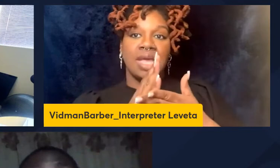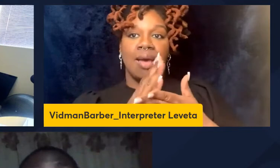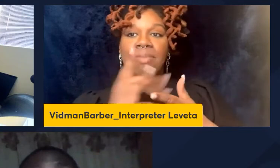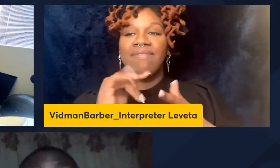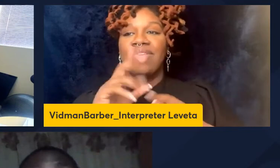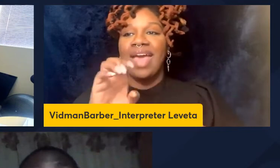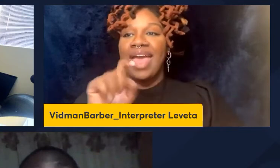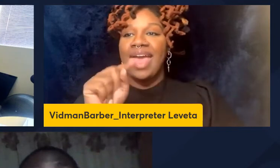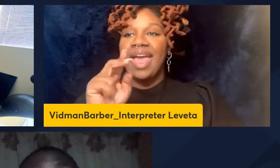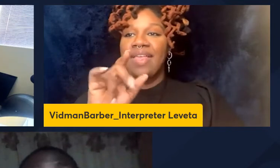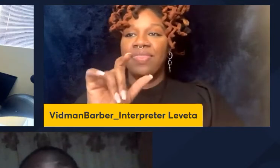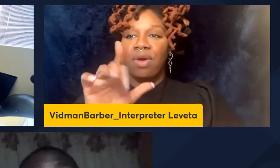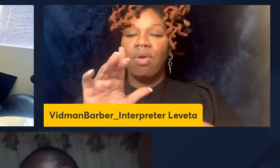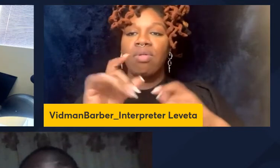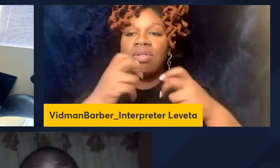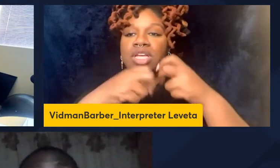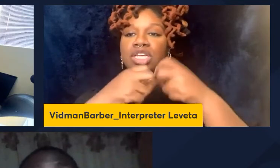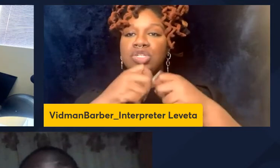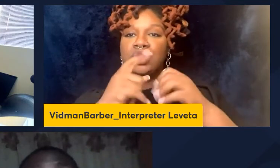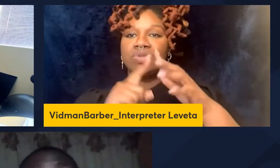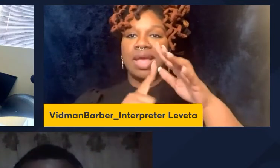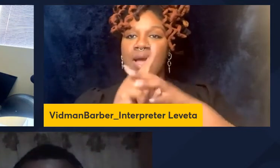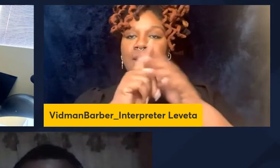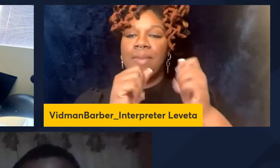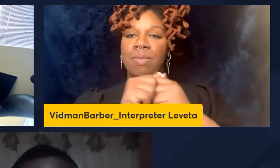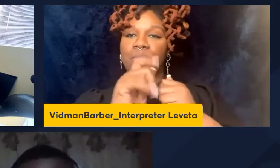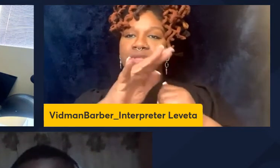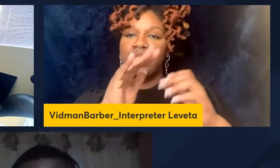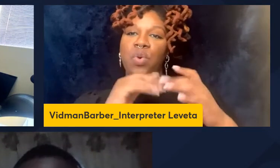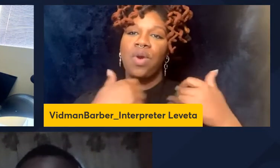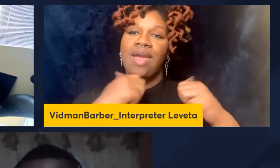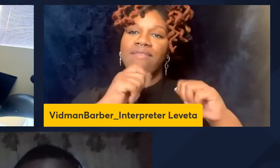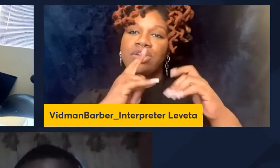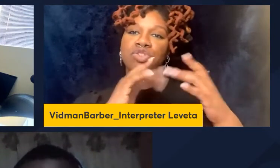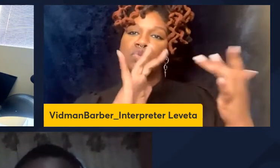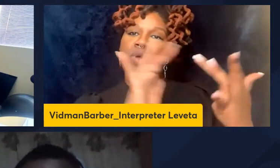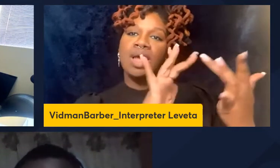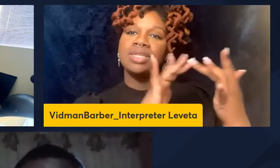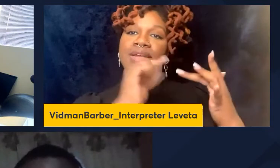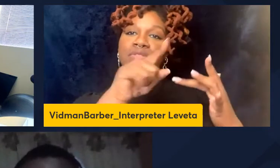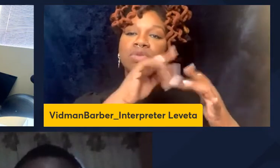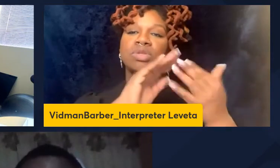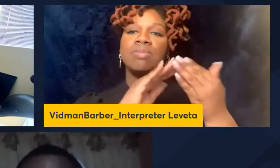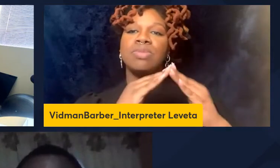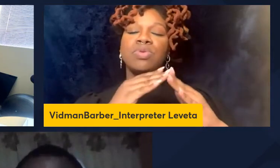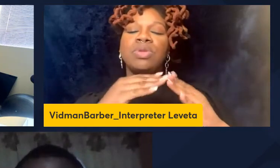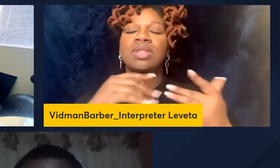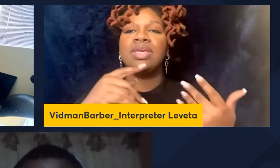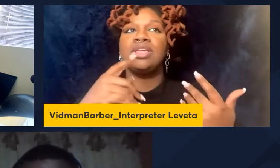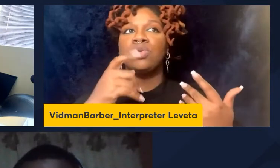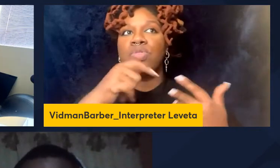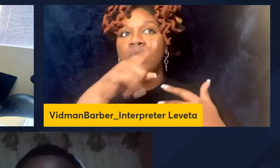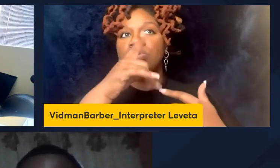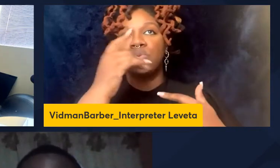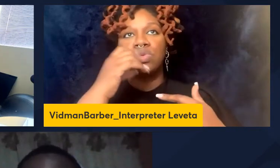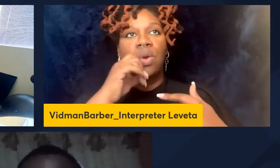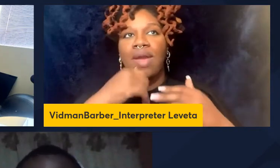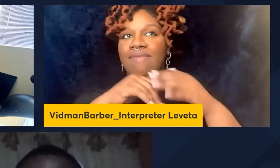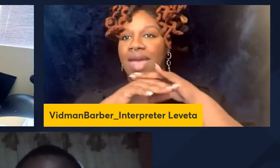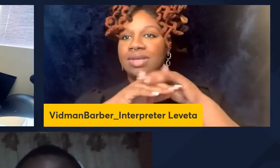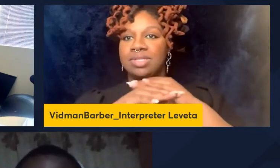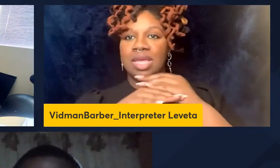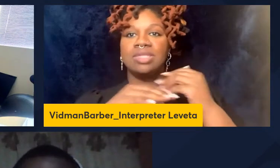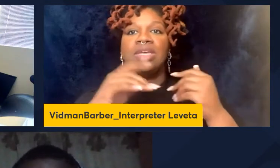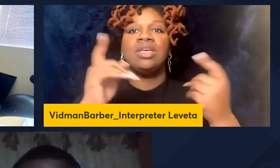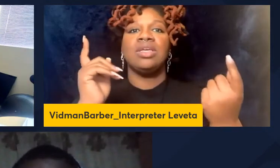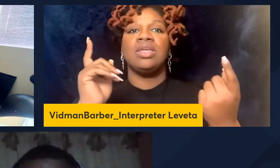issues that come up in your efforts to reach out to these communities or people who do not have access to